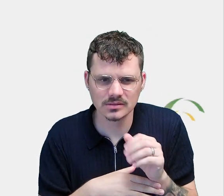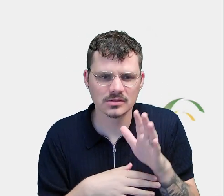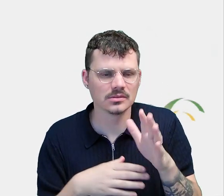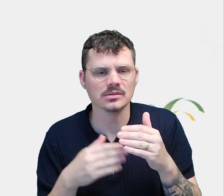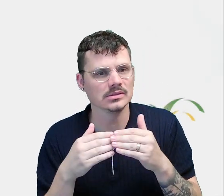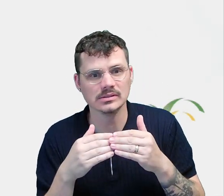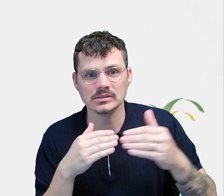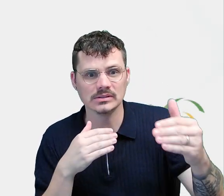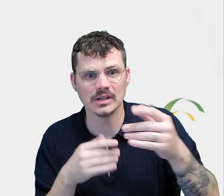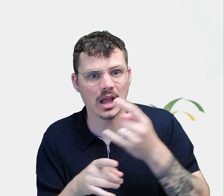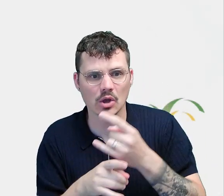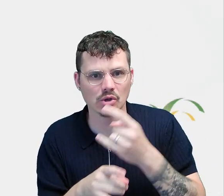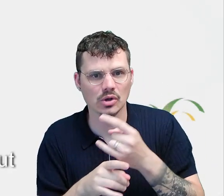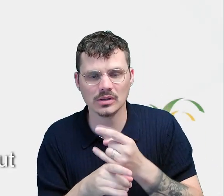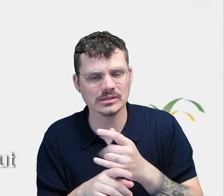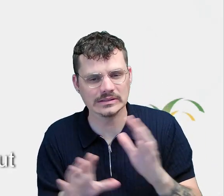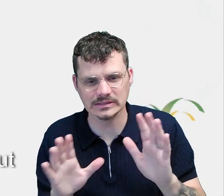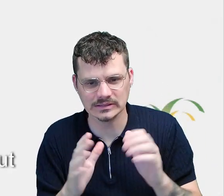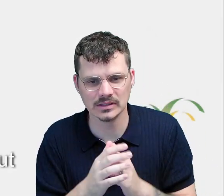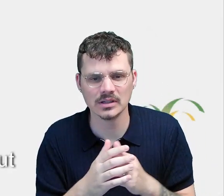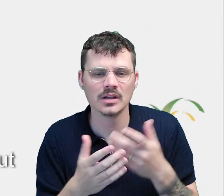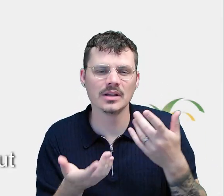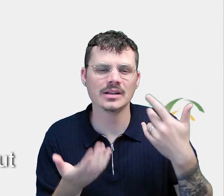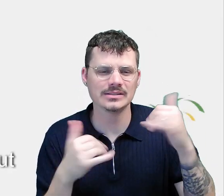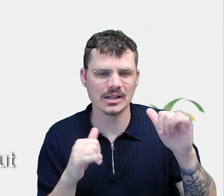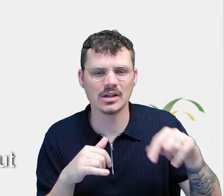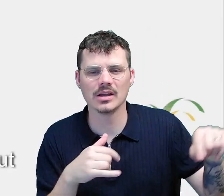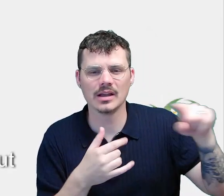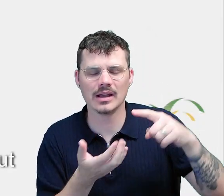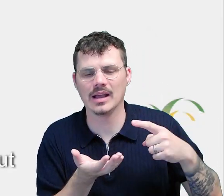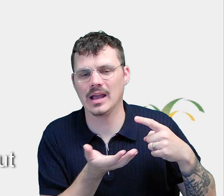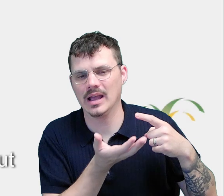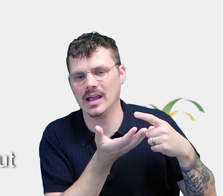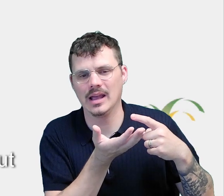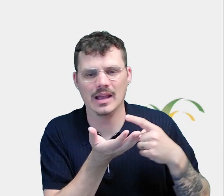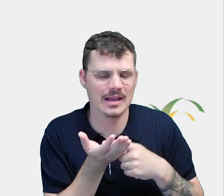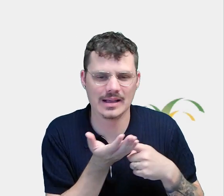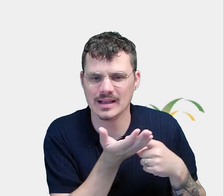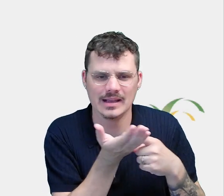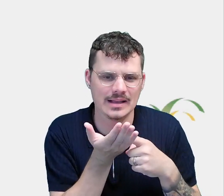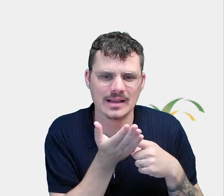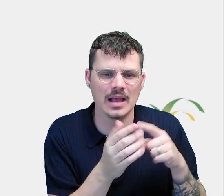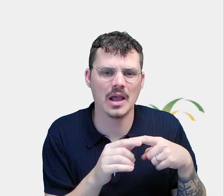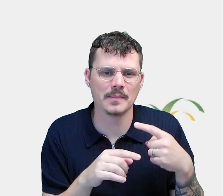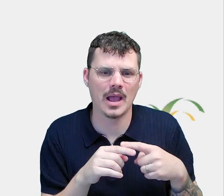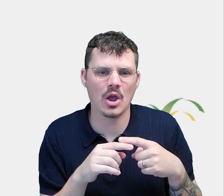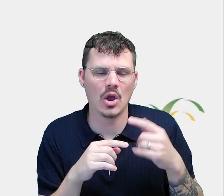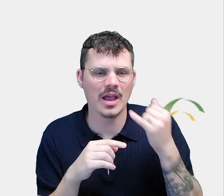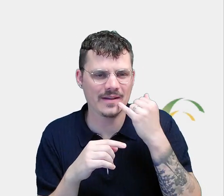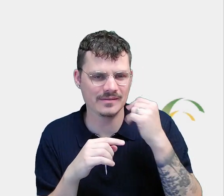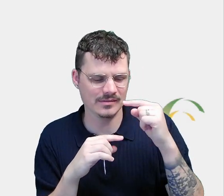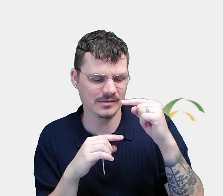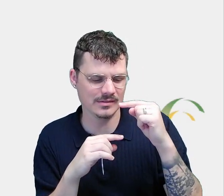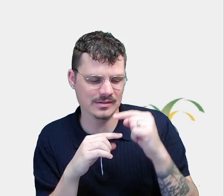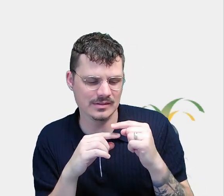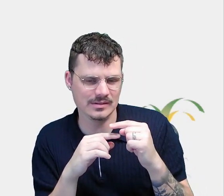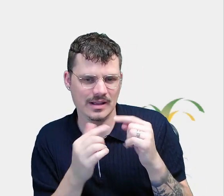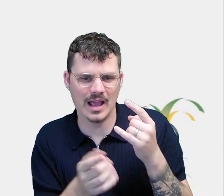Excessive alcohol use. The jury is still in deliberations about minimal alcohol